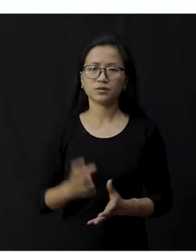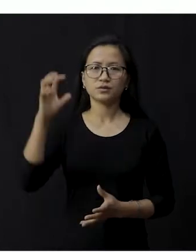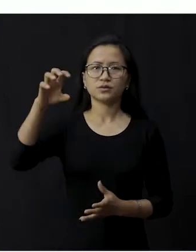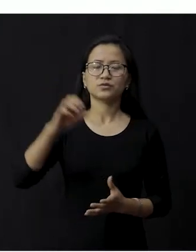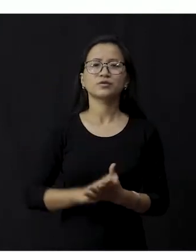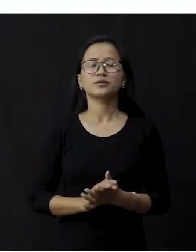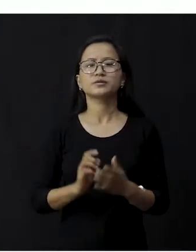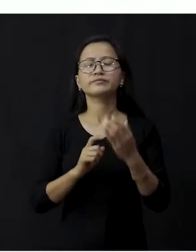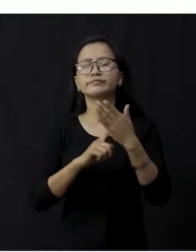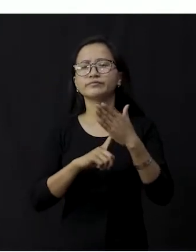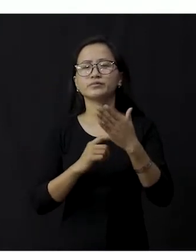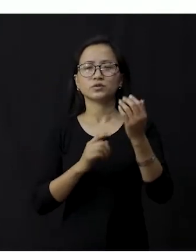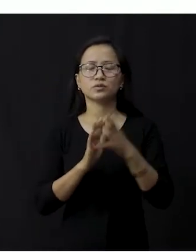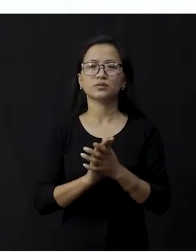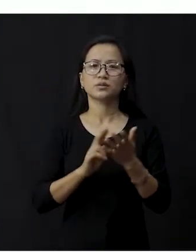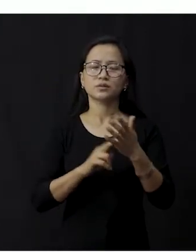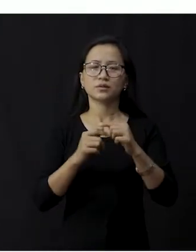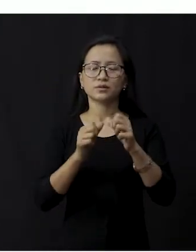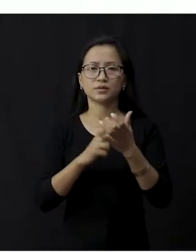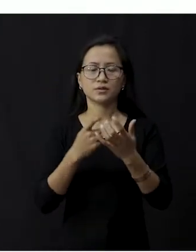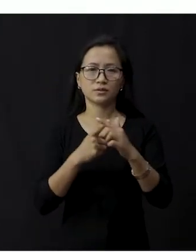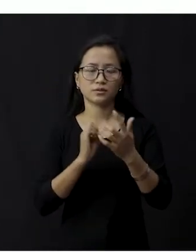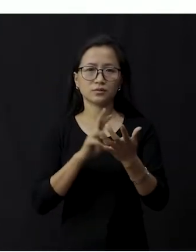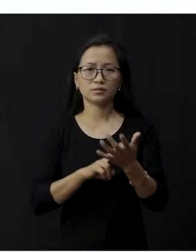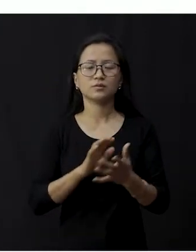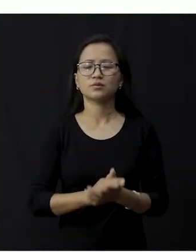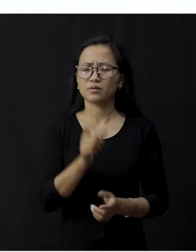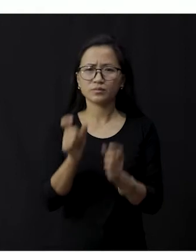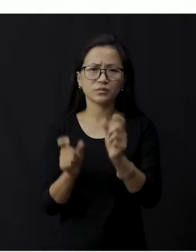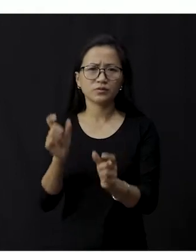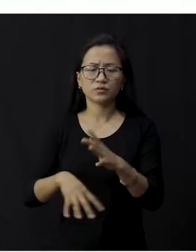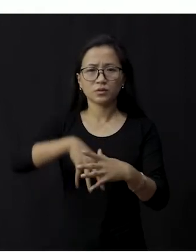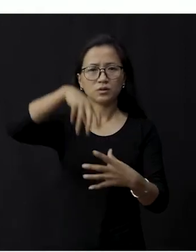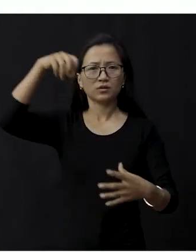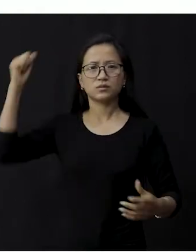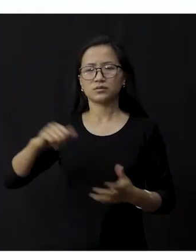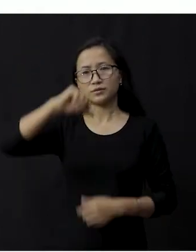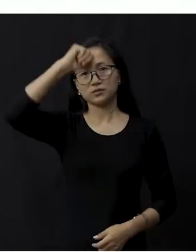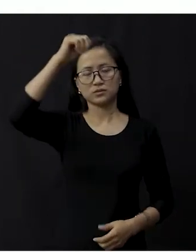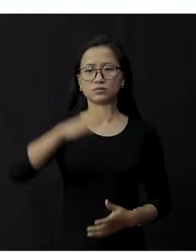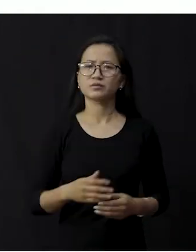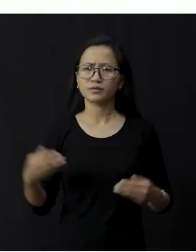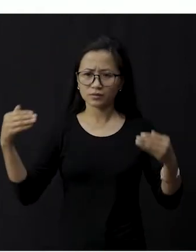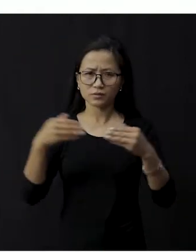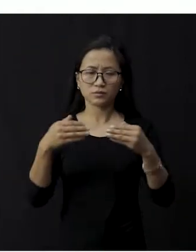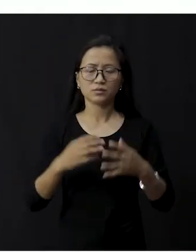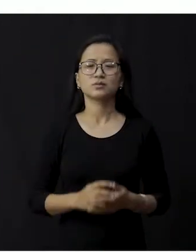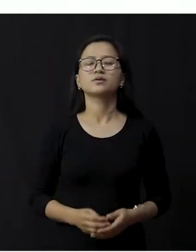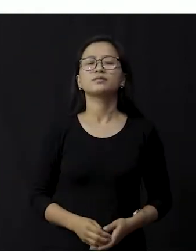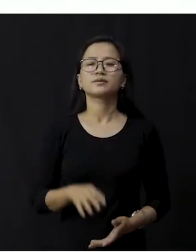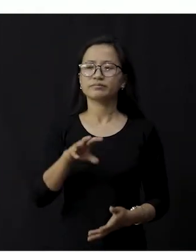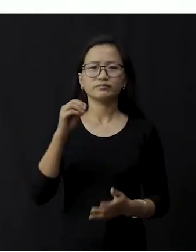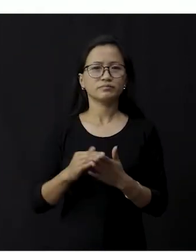culture. Because of the national symbols, people from outside India, they get to know about us.